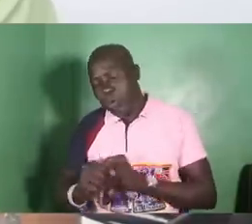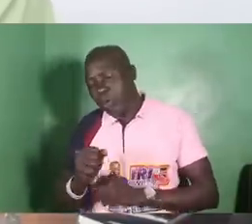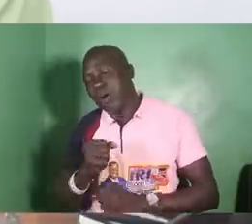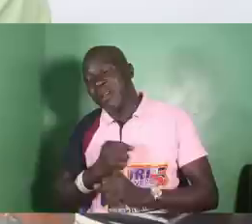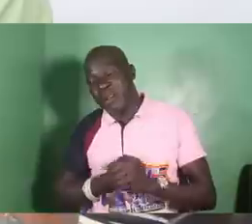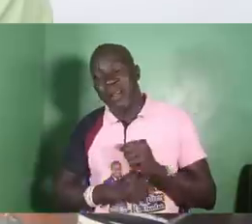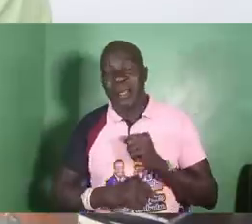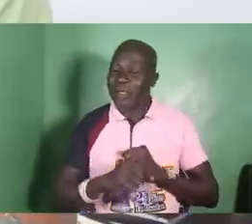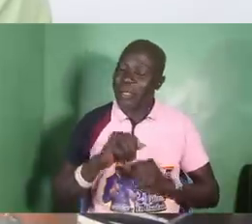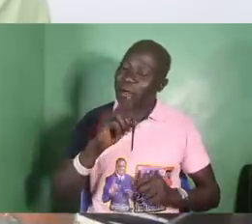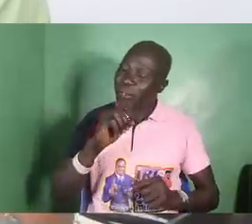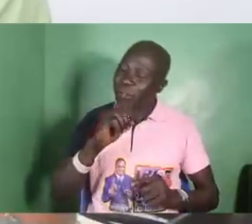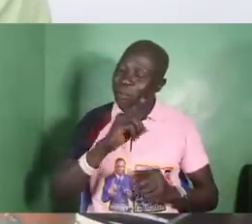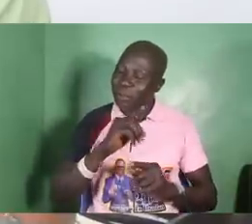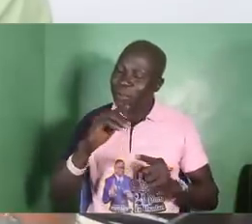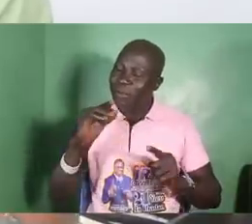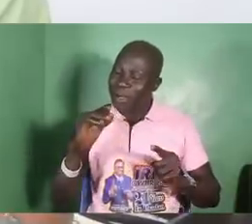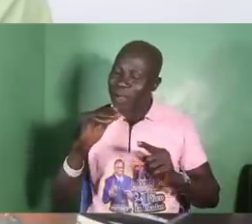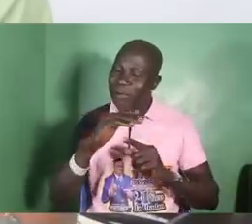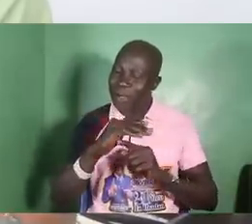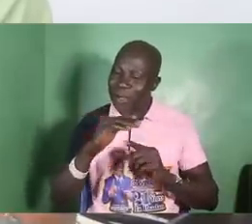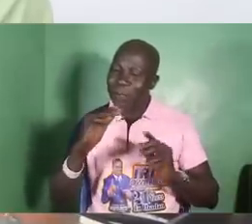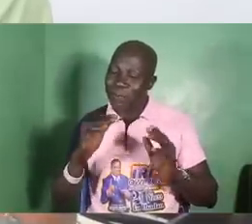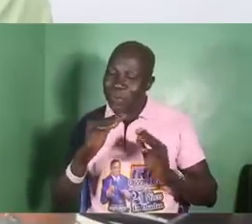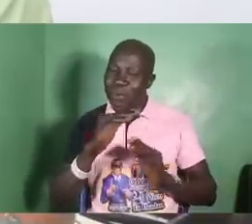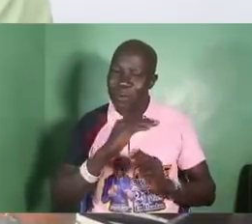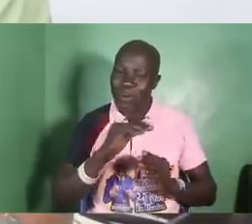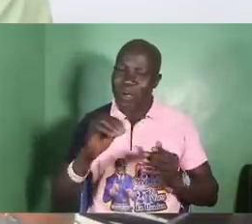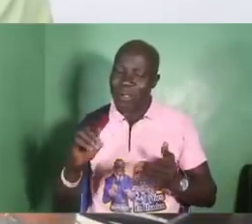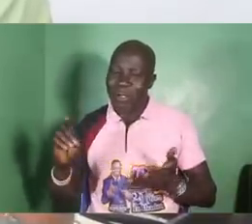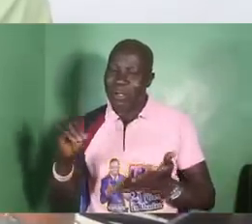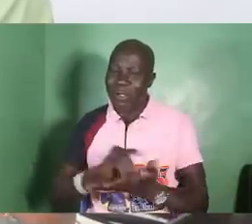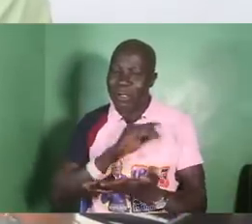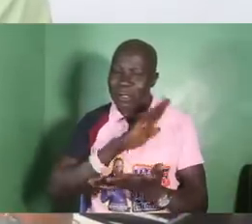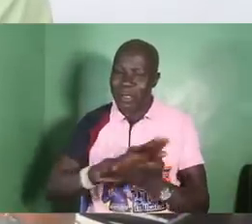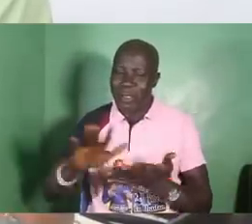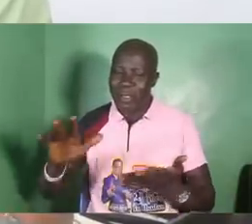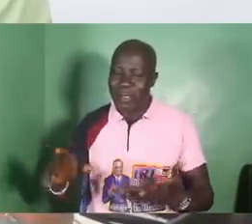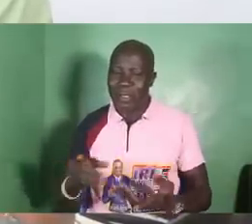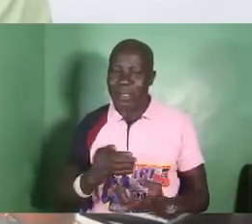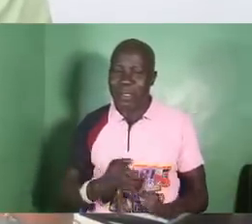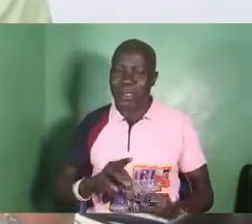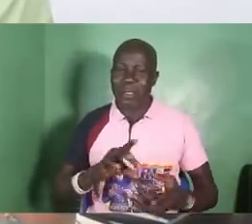ni gbogbo ona e se o baba ni gbogbo ona e se